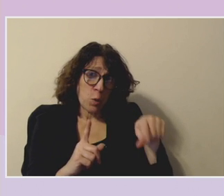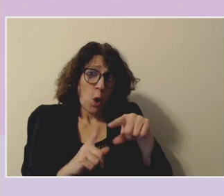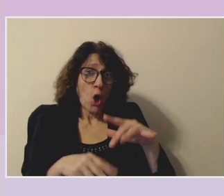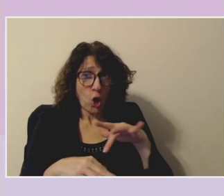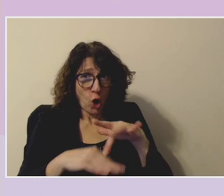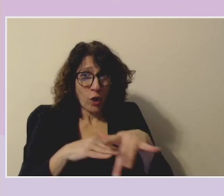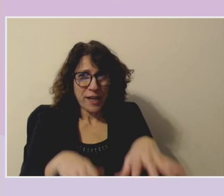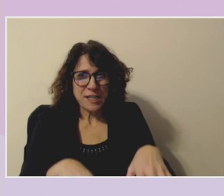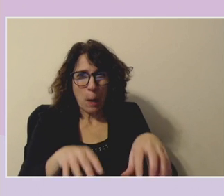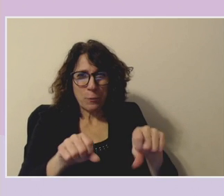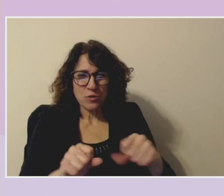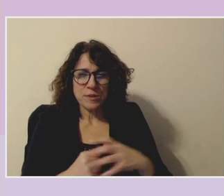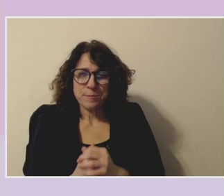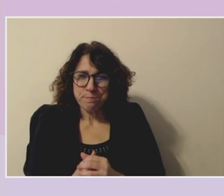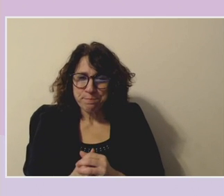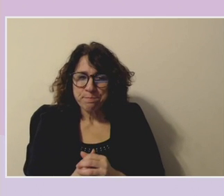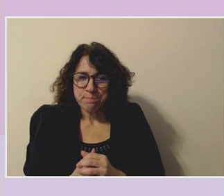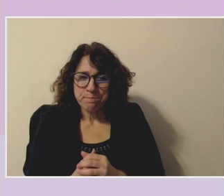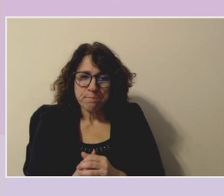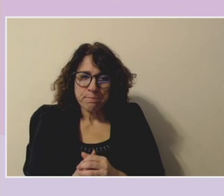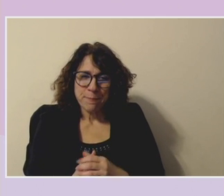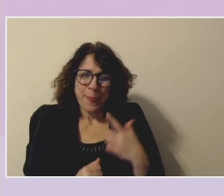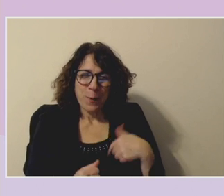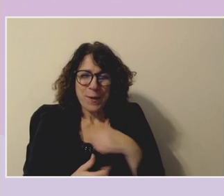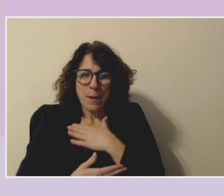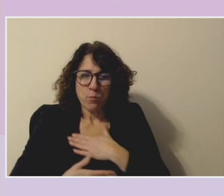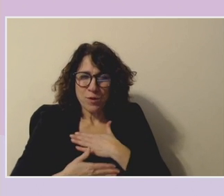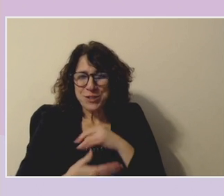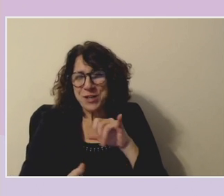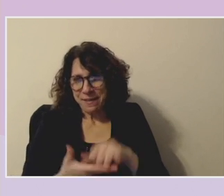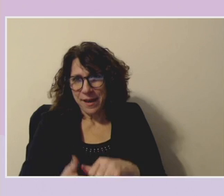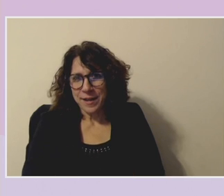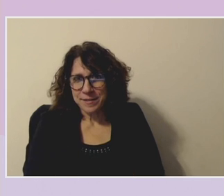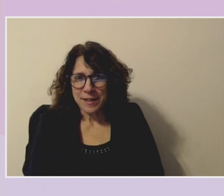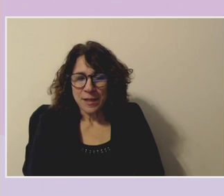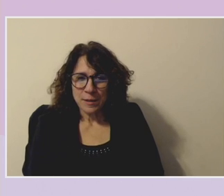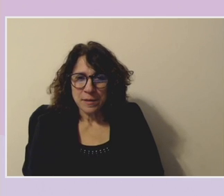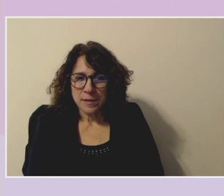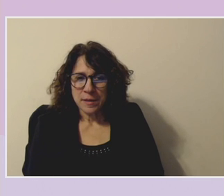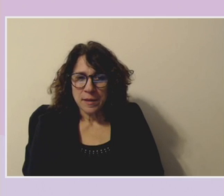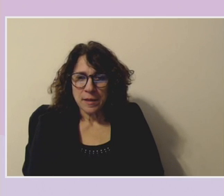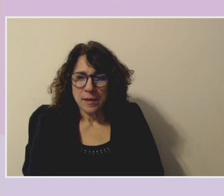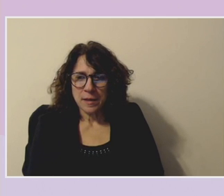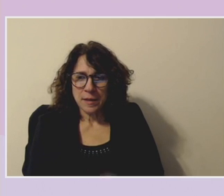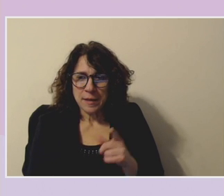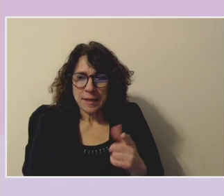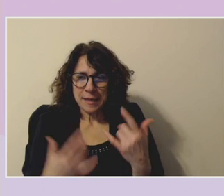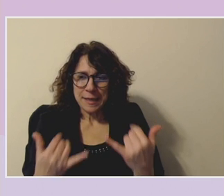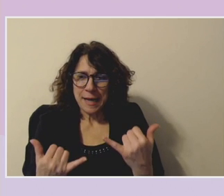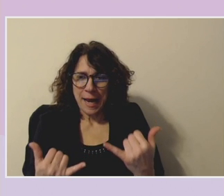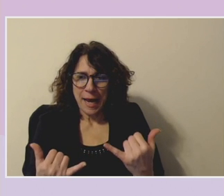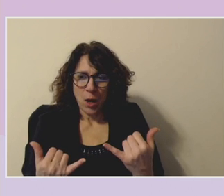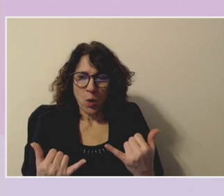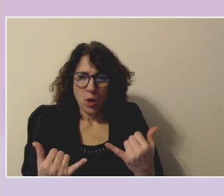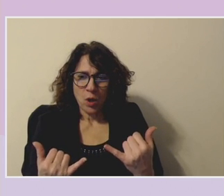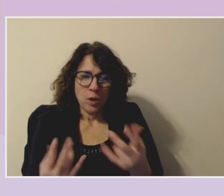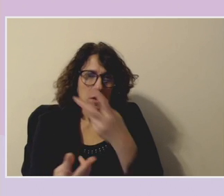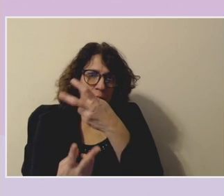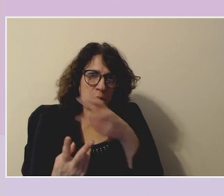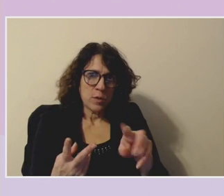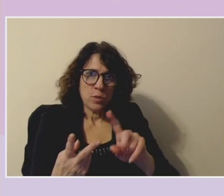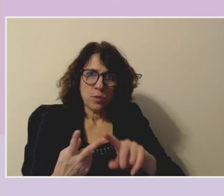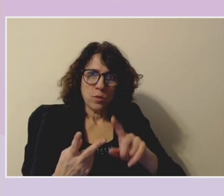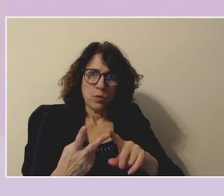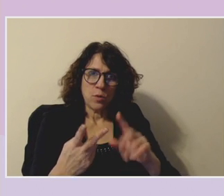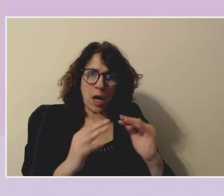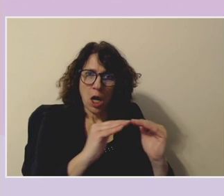adopters. And we're appreciative of that. So let's move to our colleagues